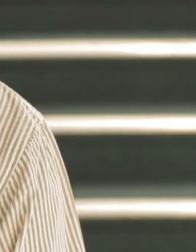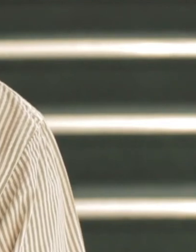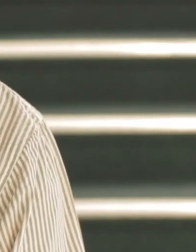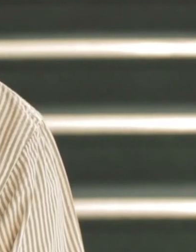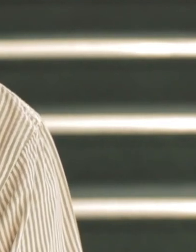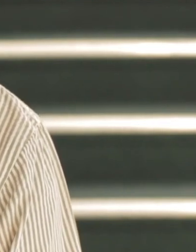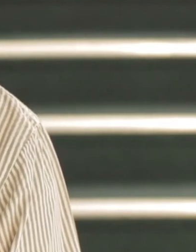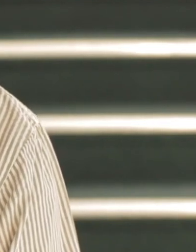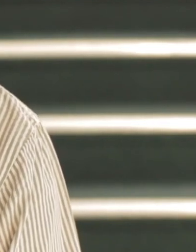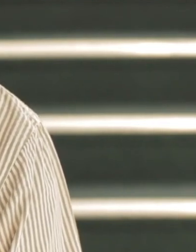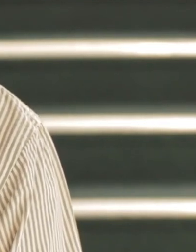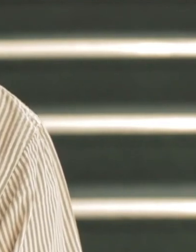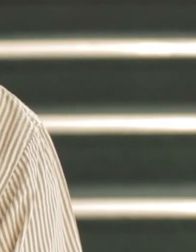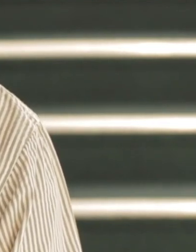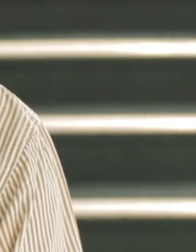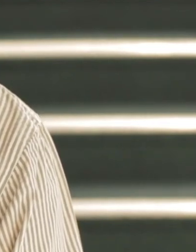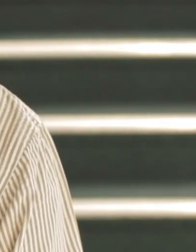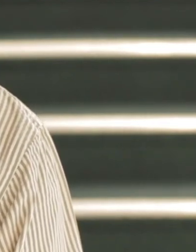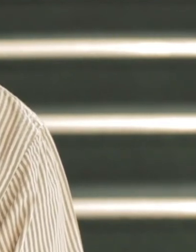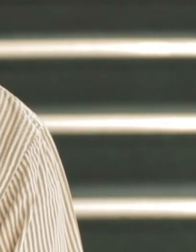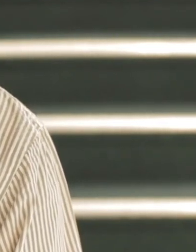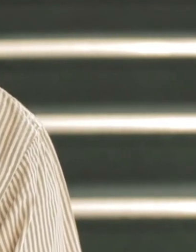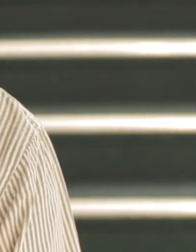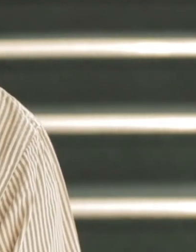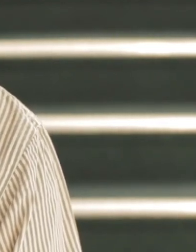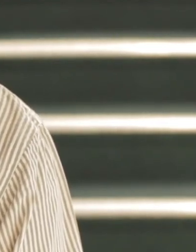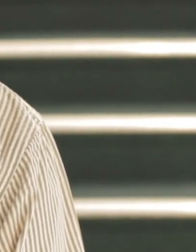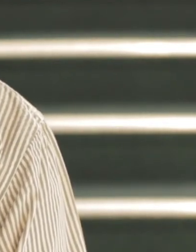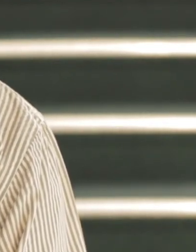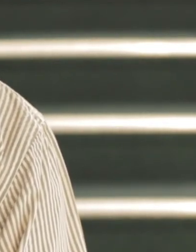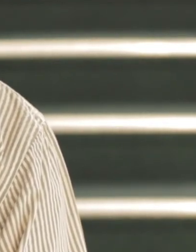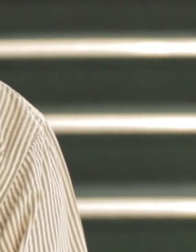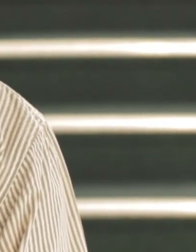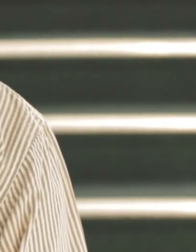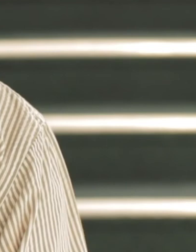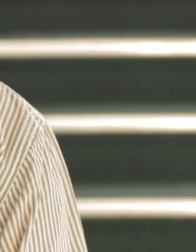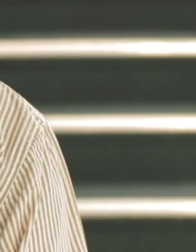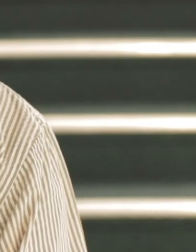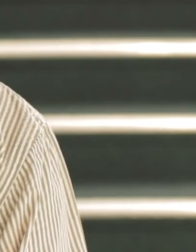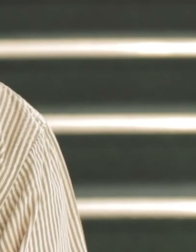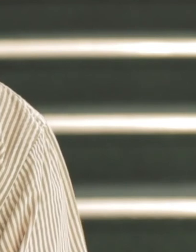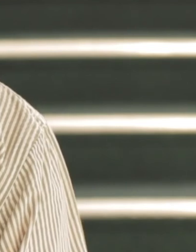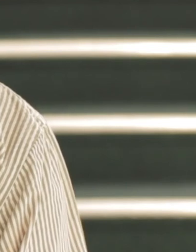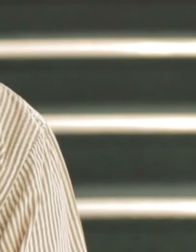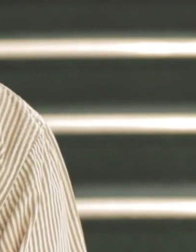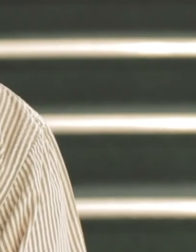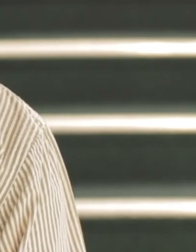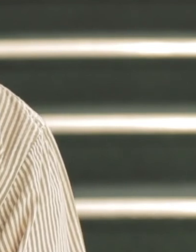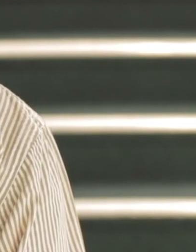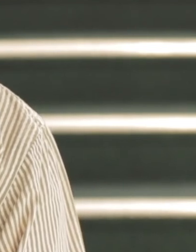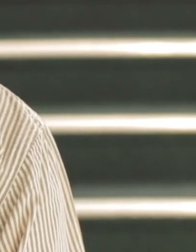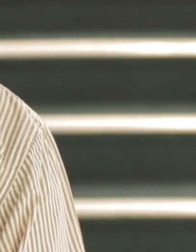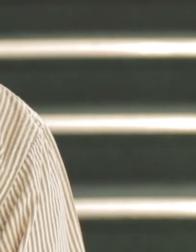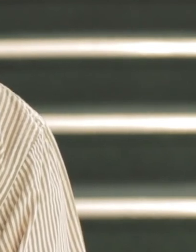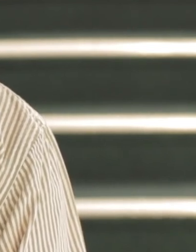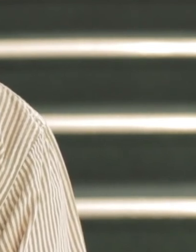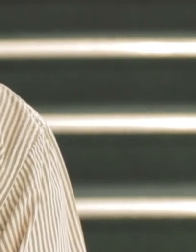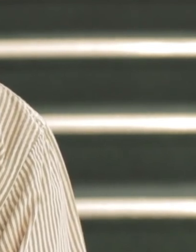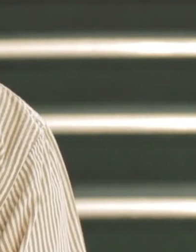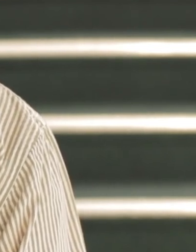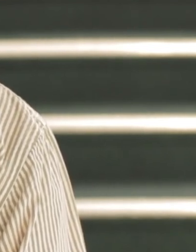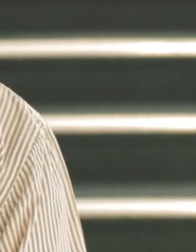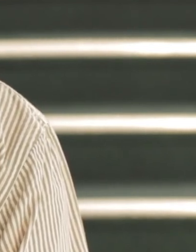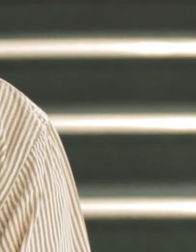Welcome to another update of Update 19, compliments of the Ministry of Public Health in collaboration with